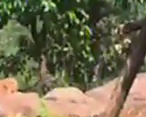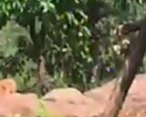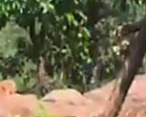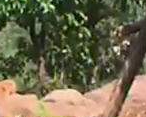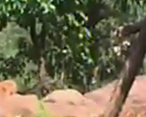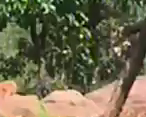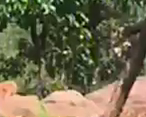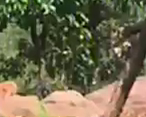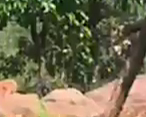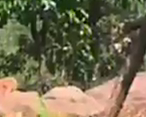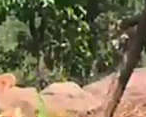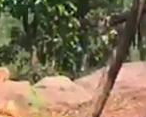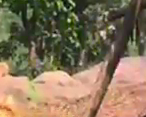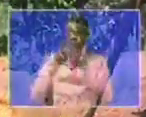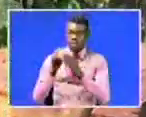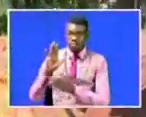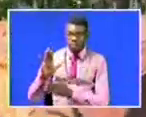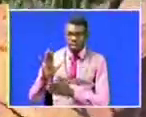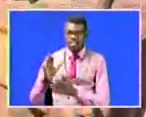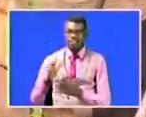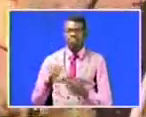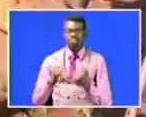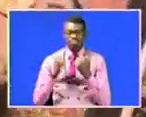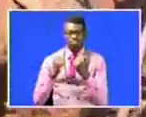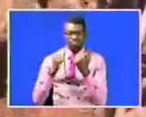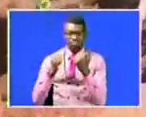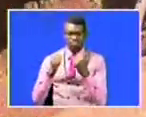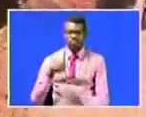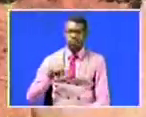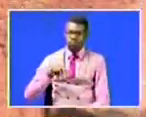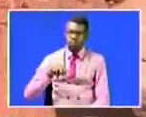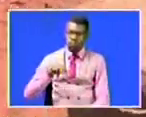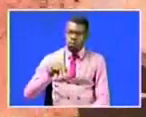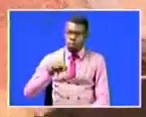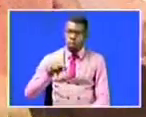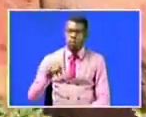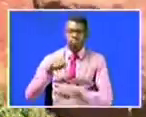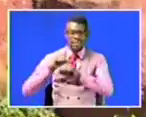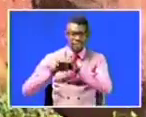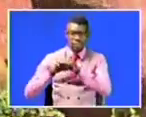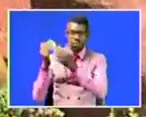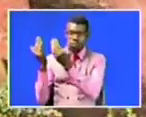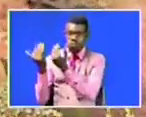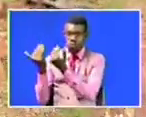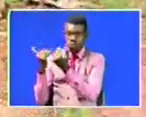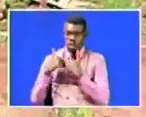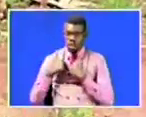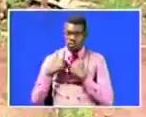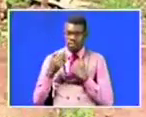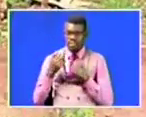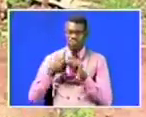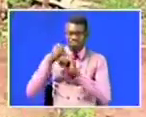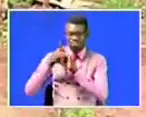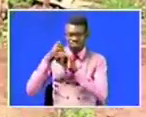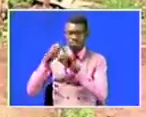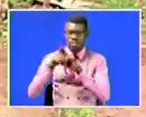In front of his family, he gathers energy to work. A moment of hope, the will to fight, and